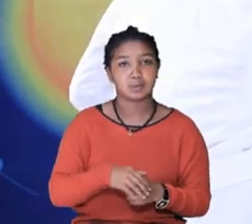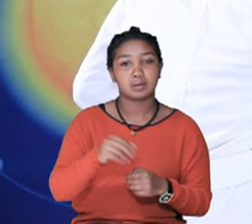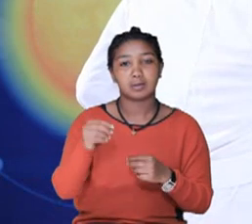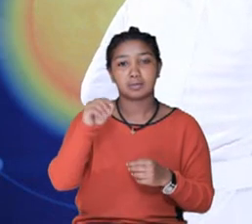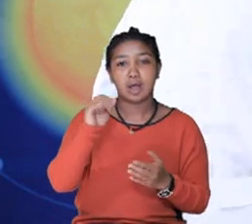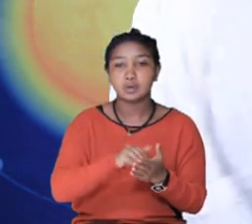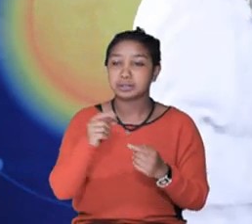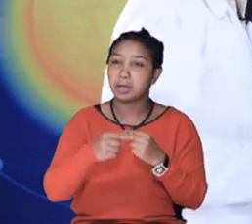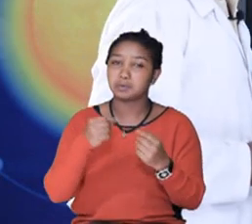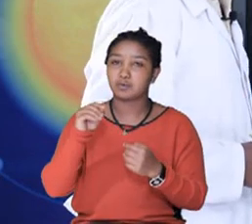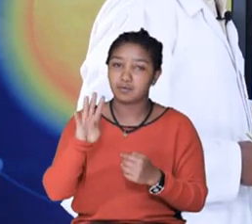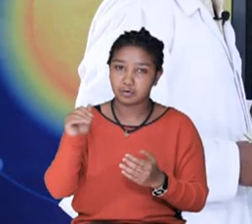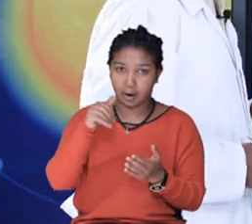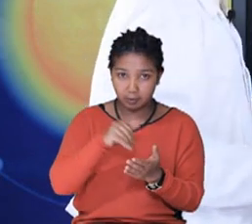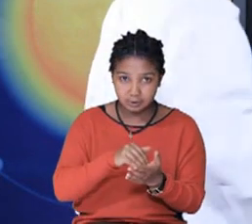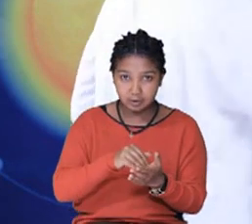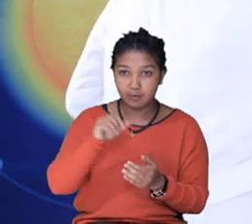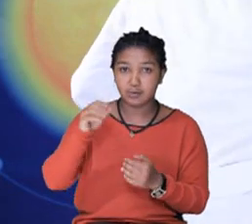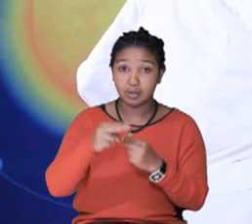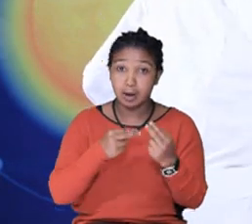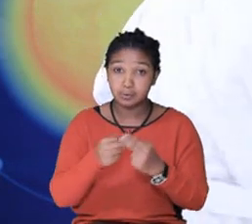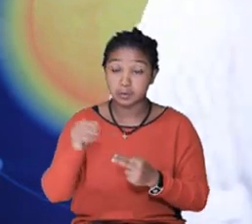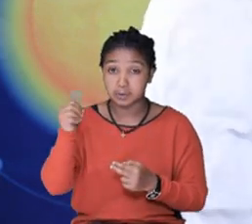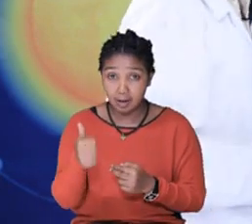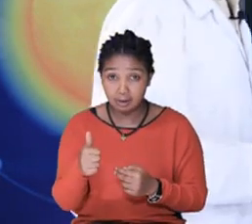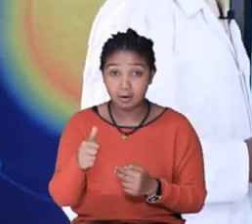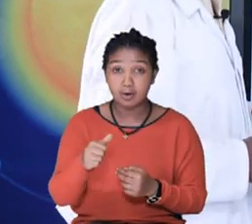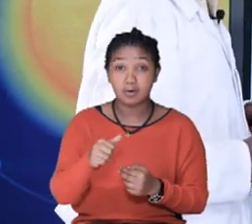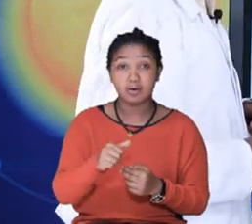1,000 times 4, 4,000. 4,000 times 10,